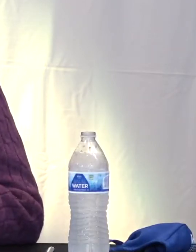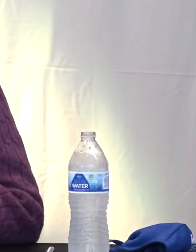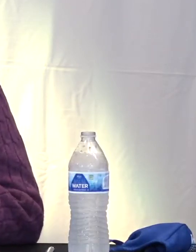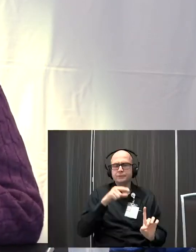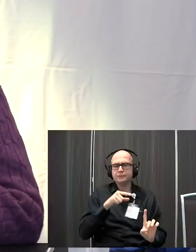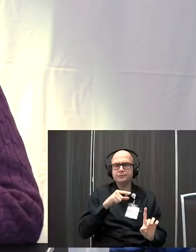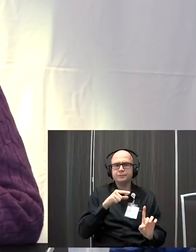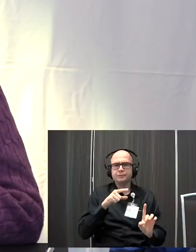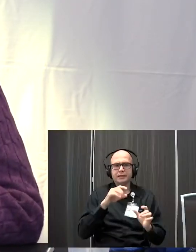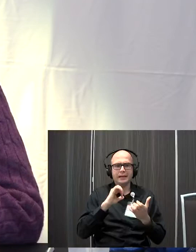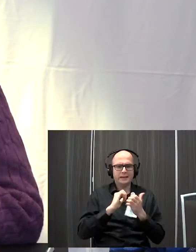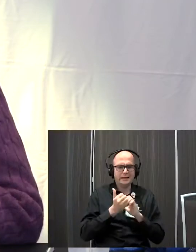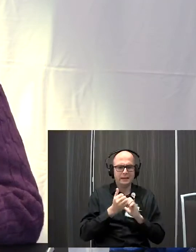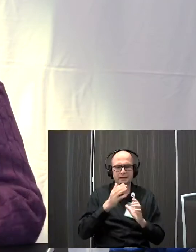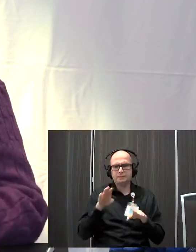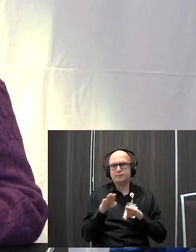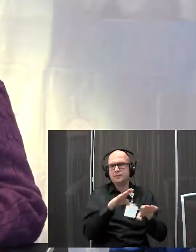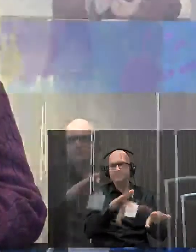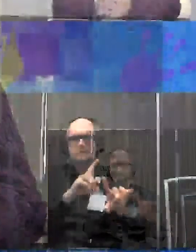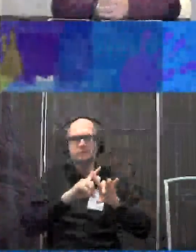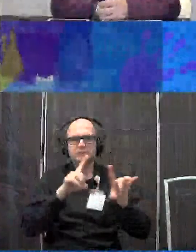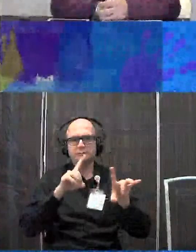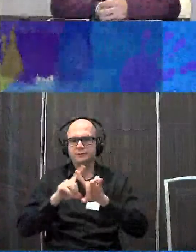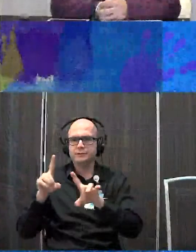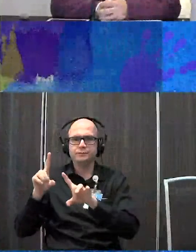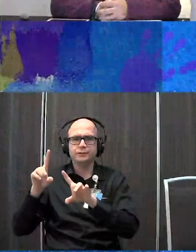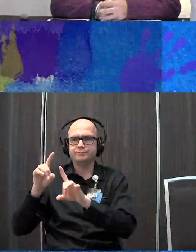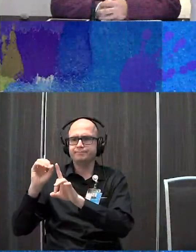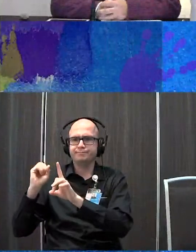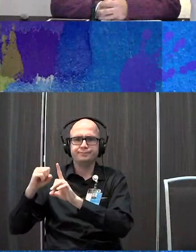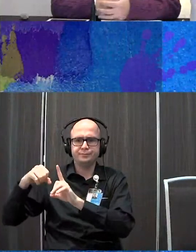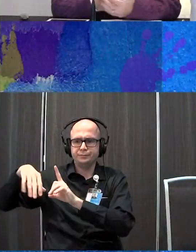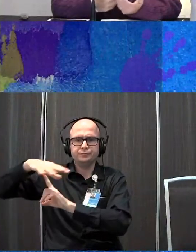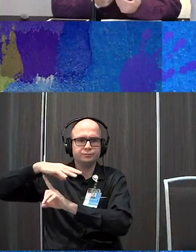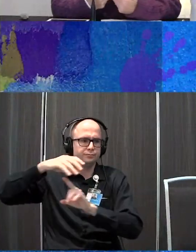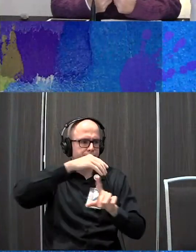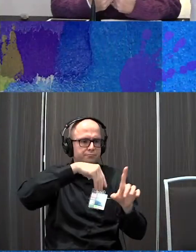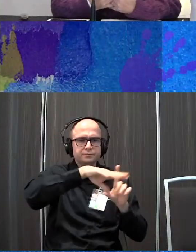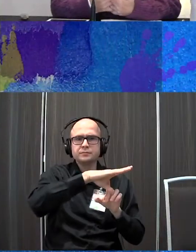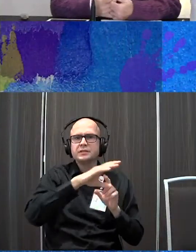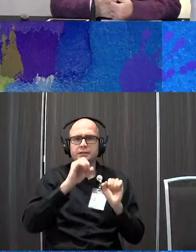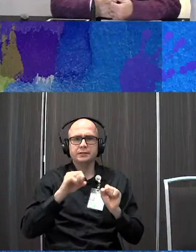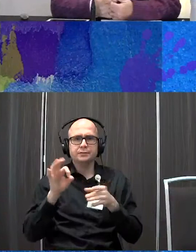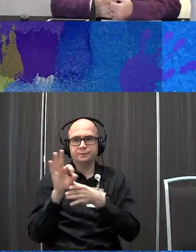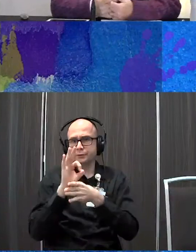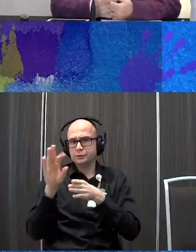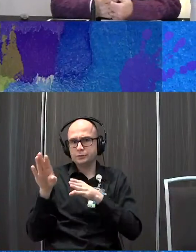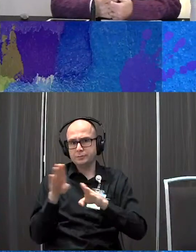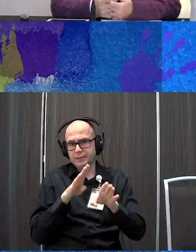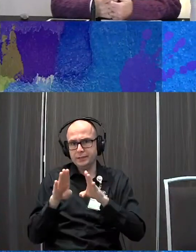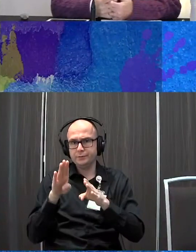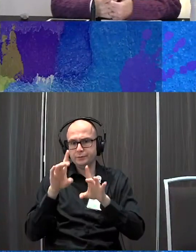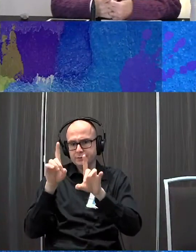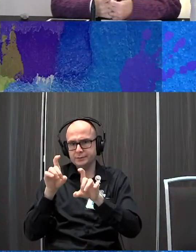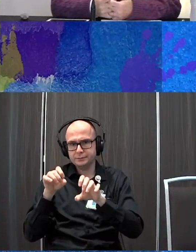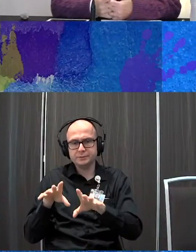with Charge and how these behaviors can look different in different settings, how we can use things like functional behavioral assessments and